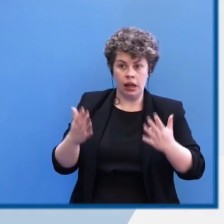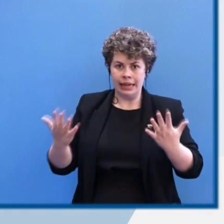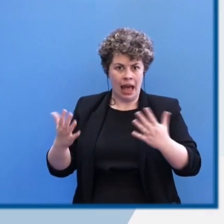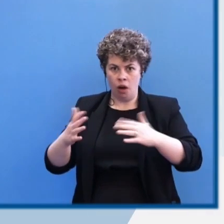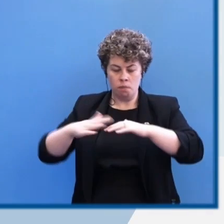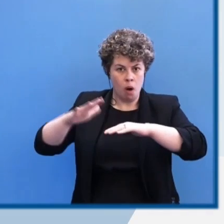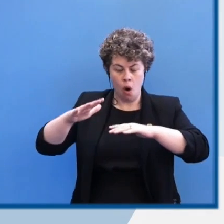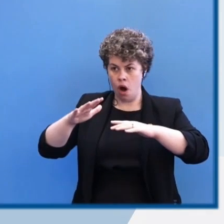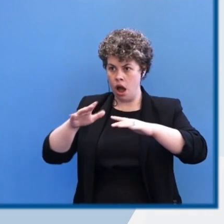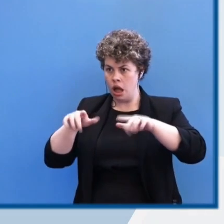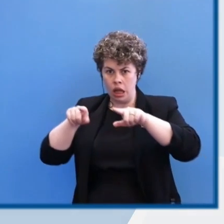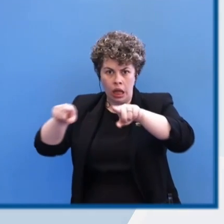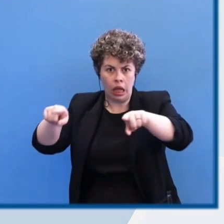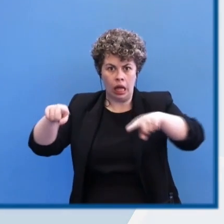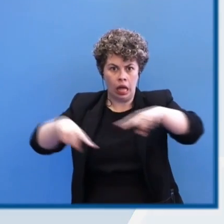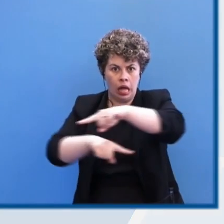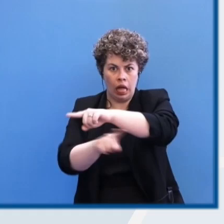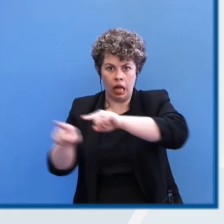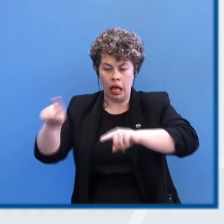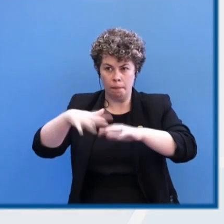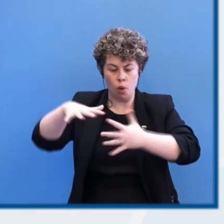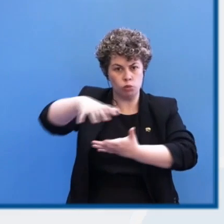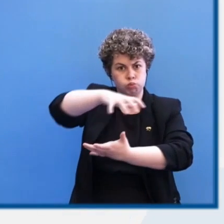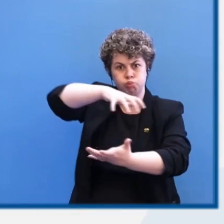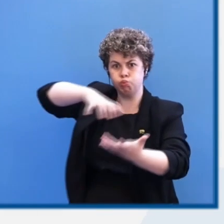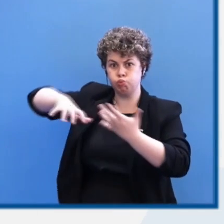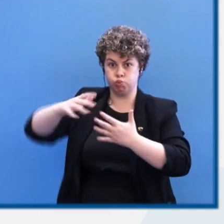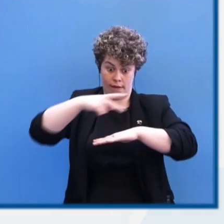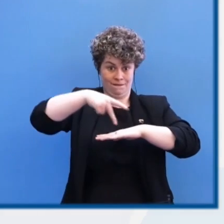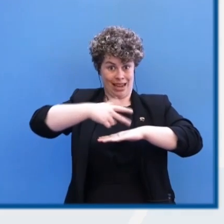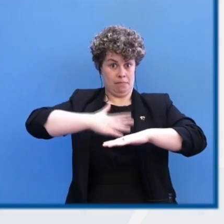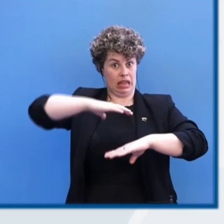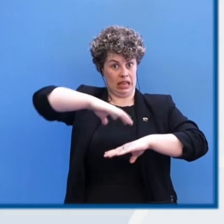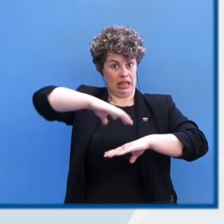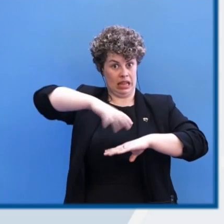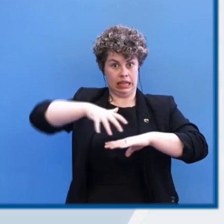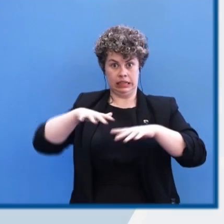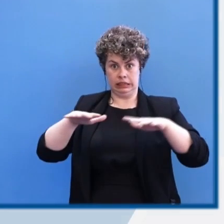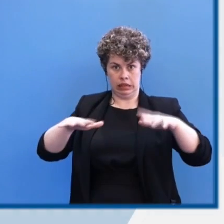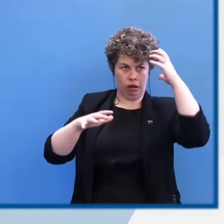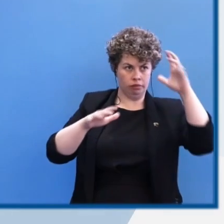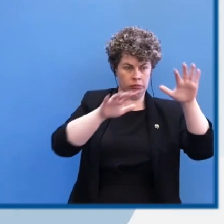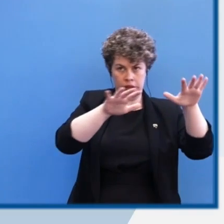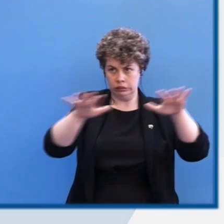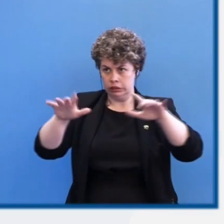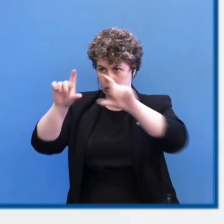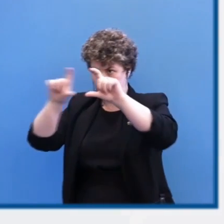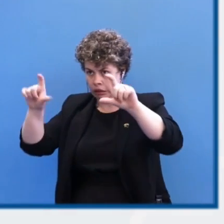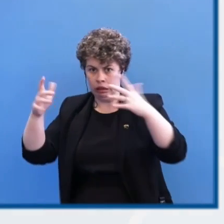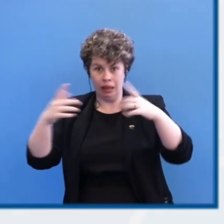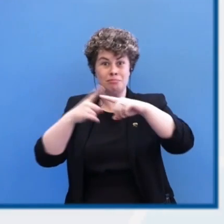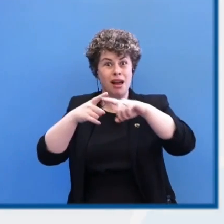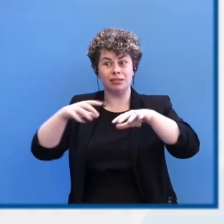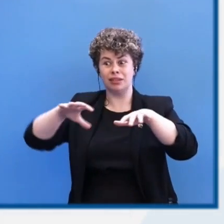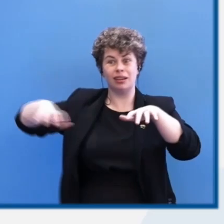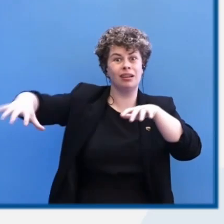broaden cooperation, not only internally, that's within the ASEAN region,